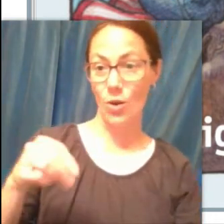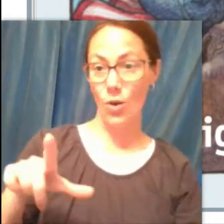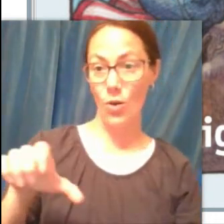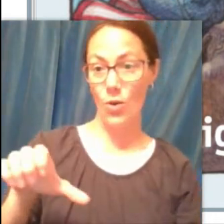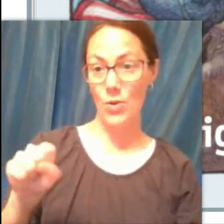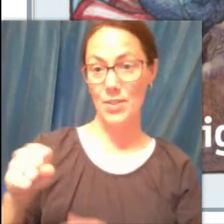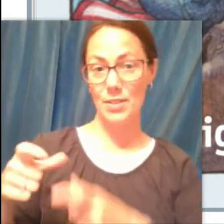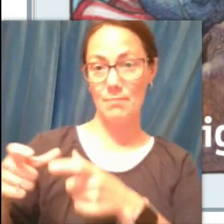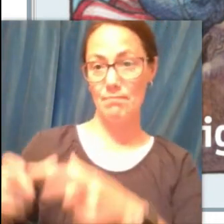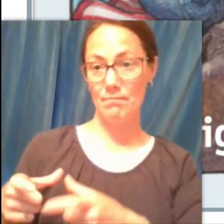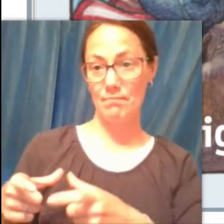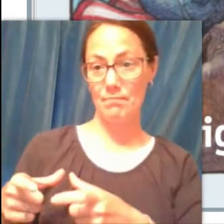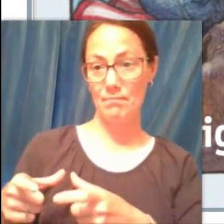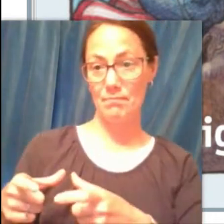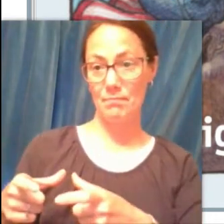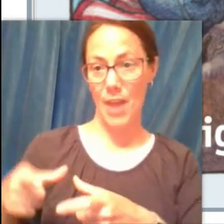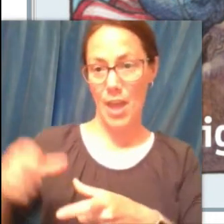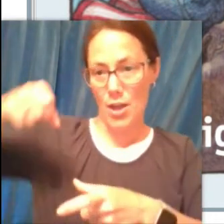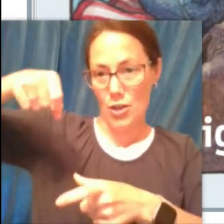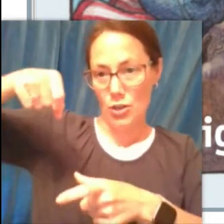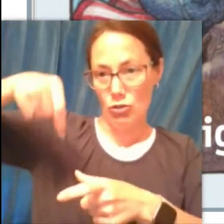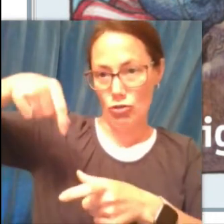Digs holes.